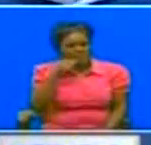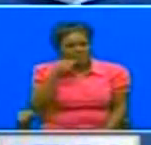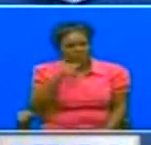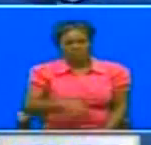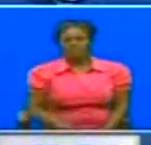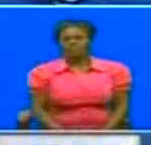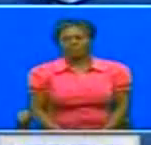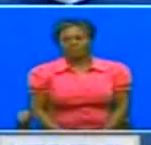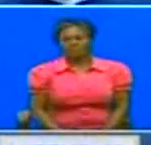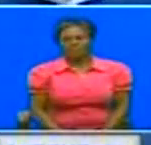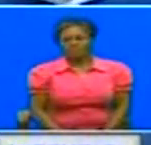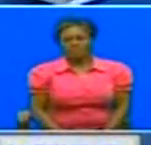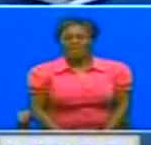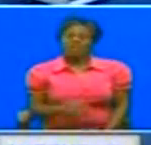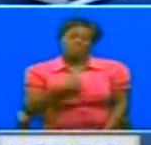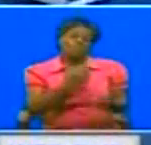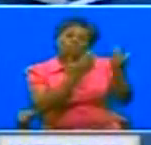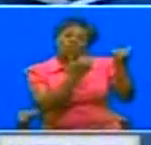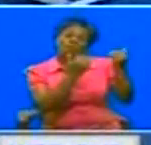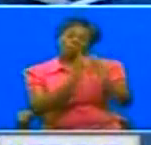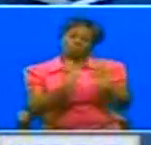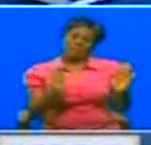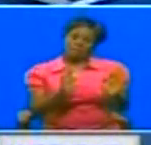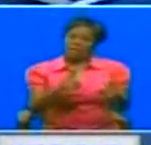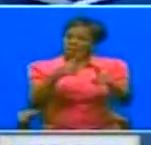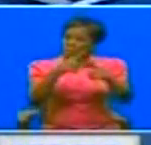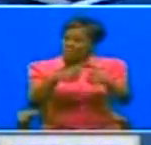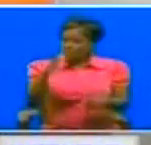can. I would hope so, but you know,